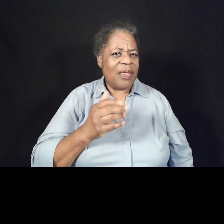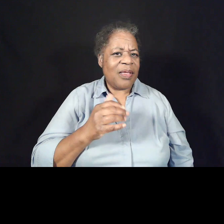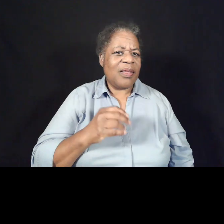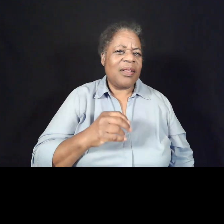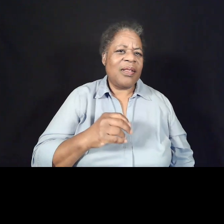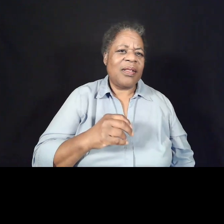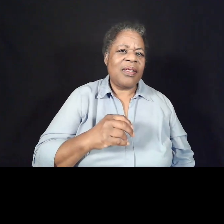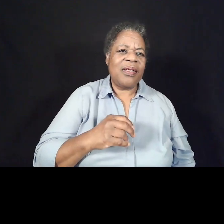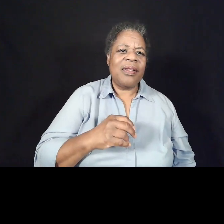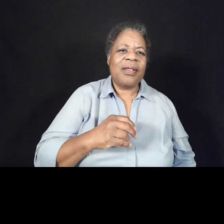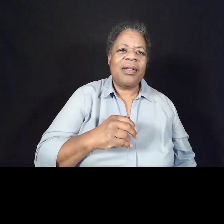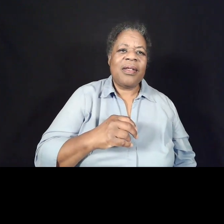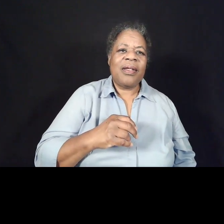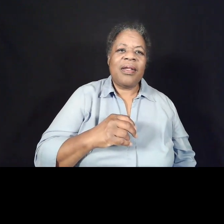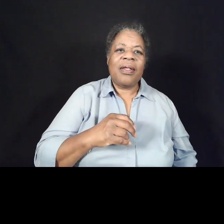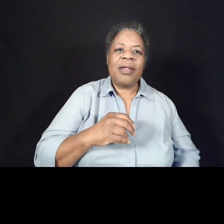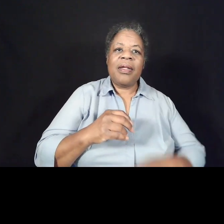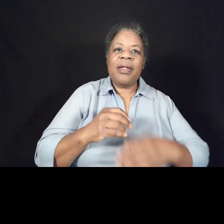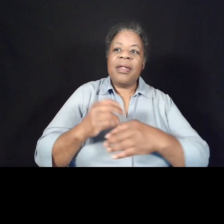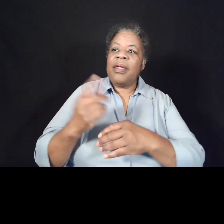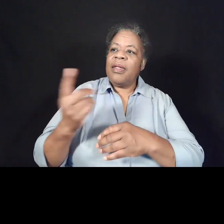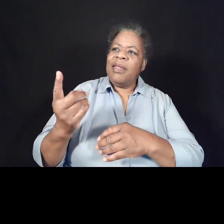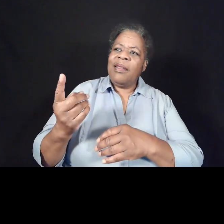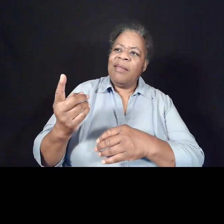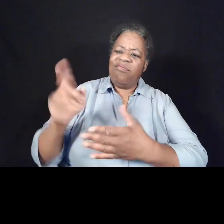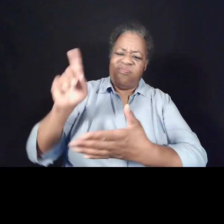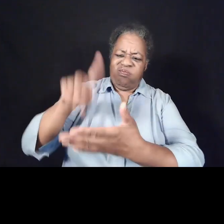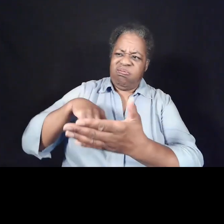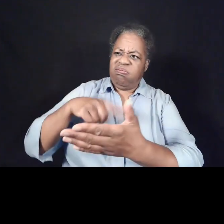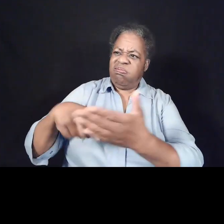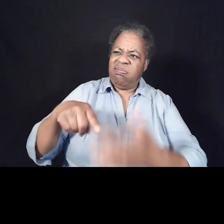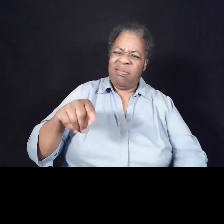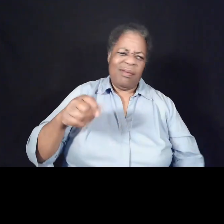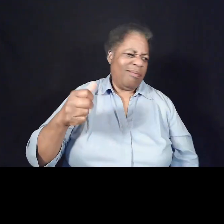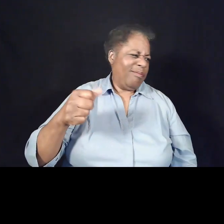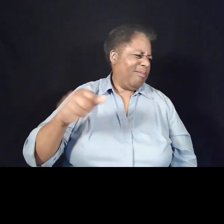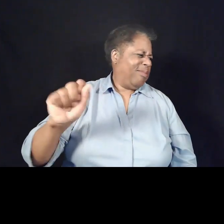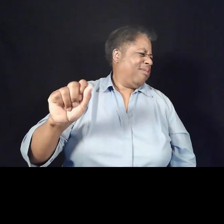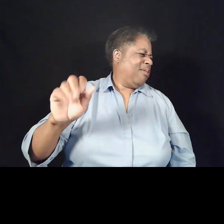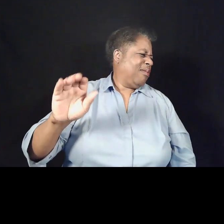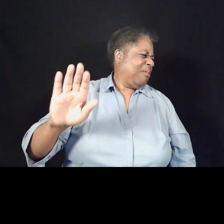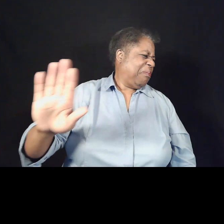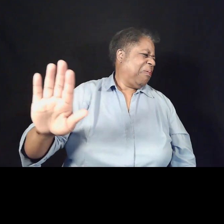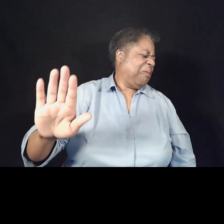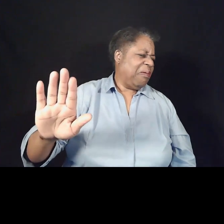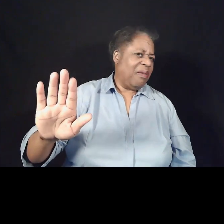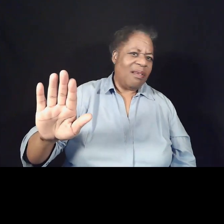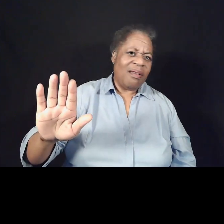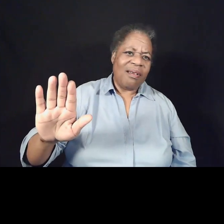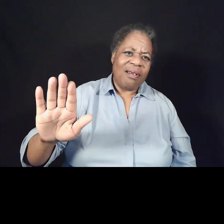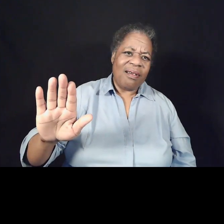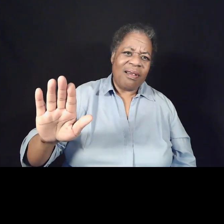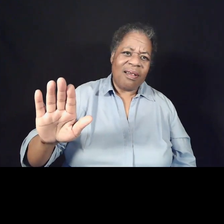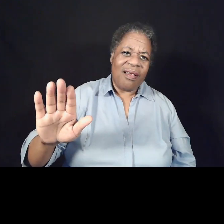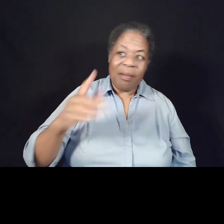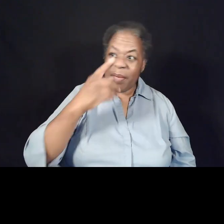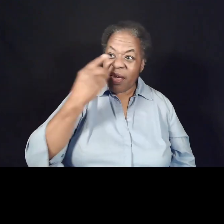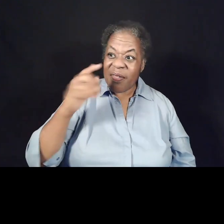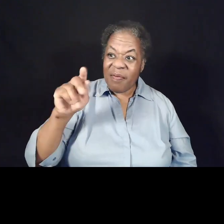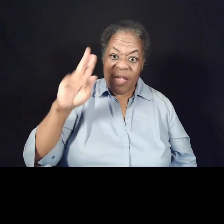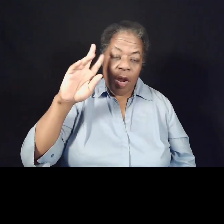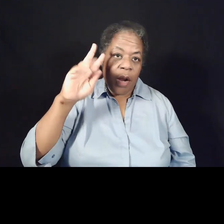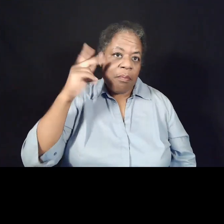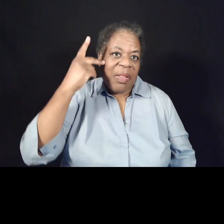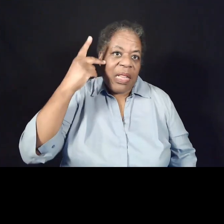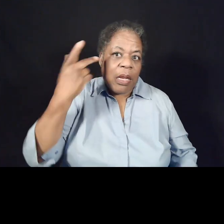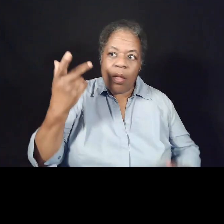Have you ever canceled someone or spoken disparagingly of a brother or sister in Christ because of their political